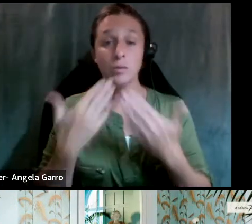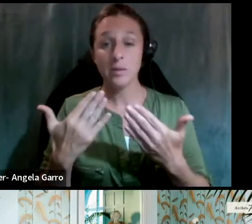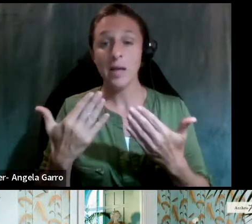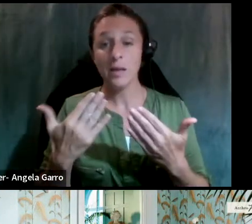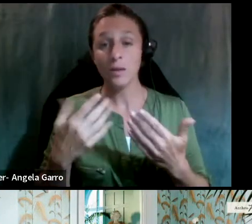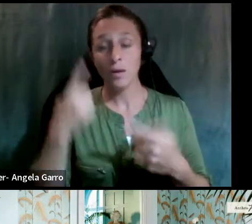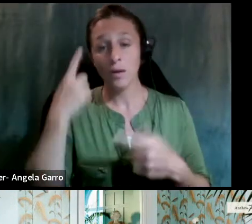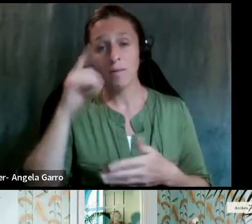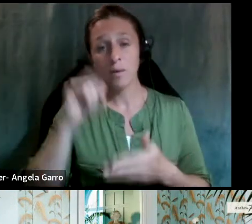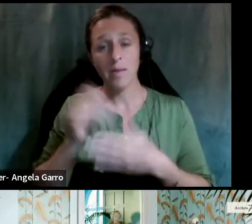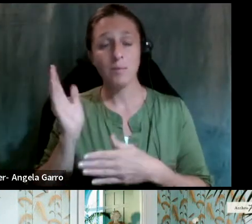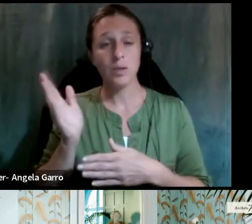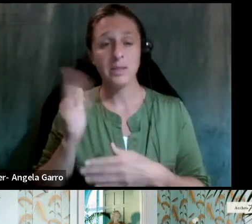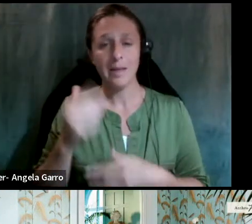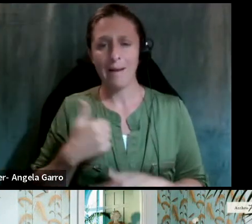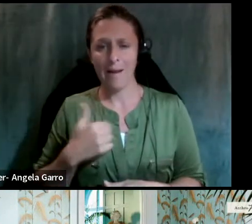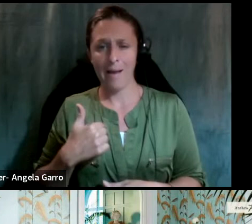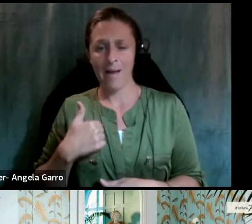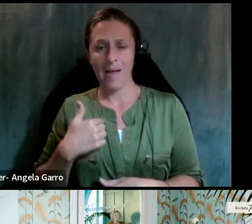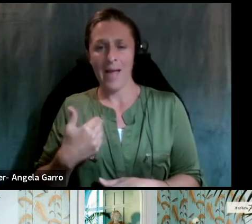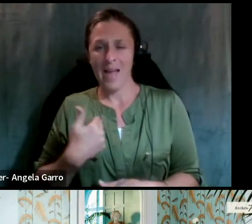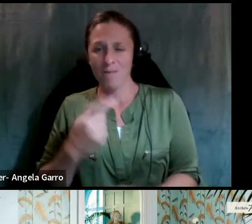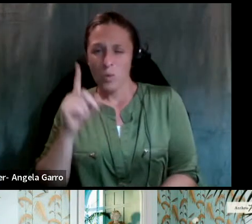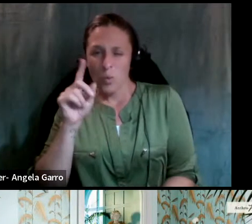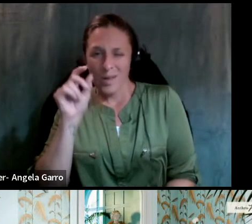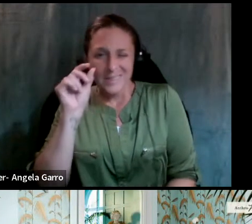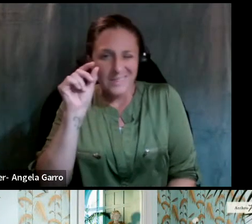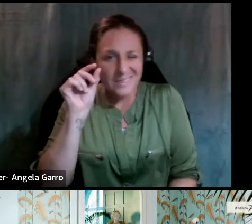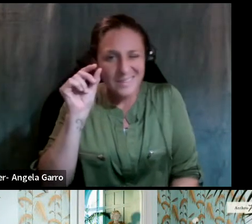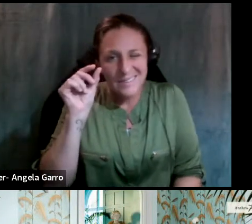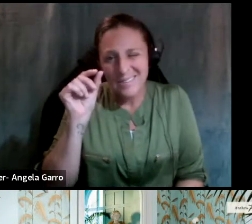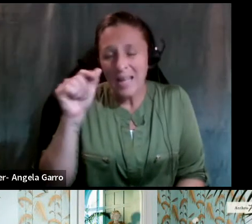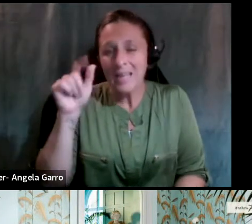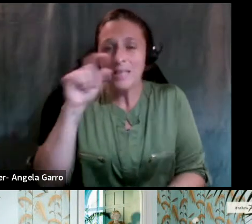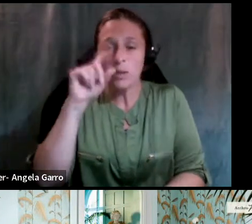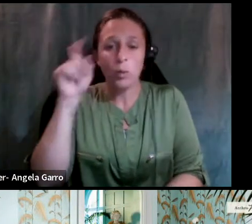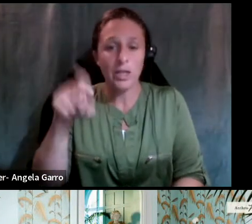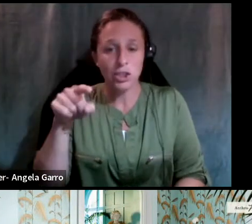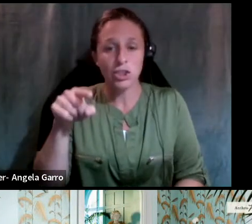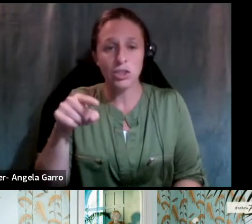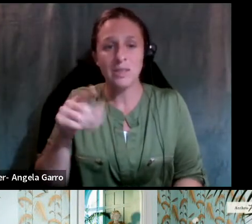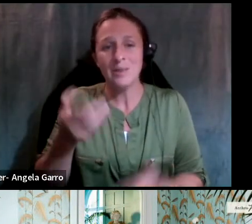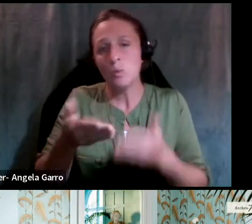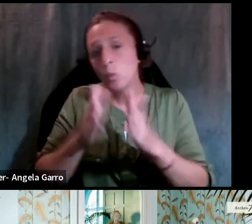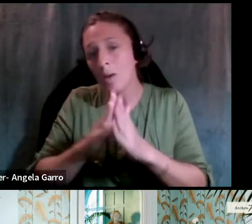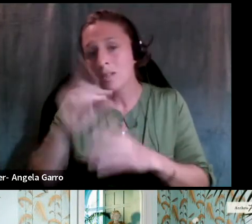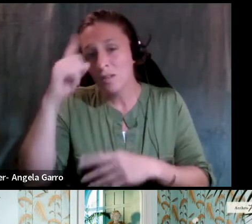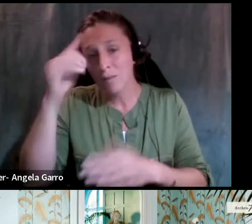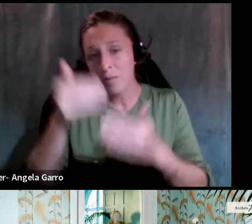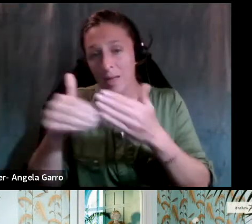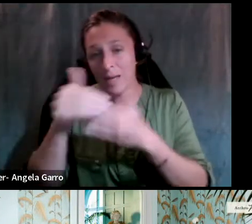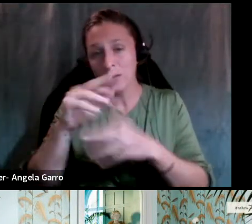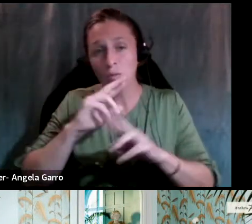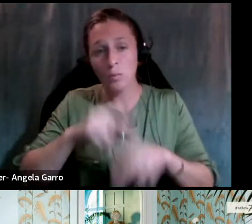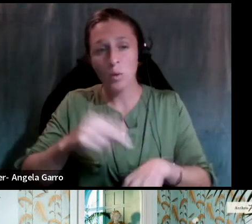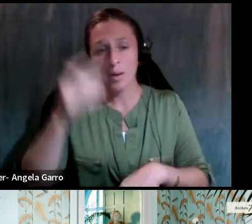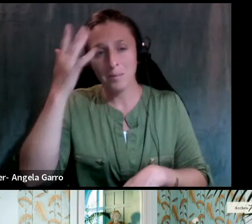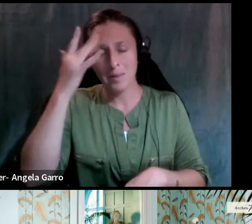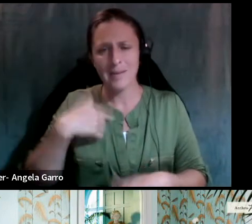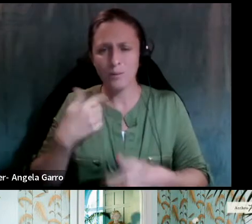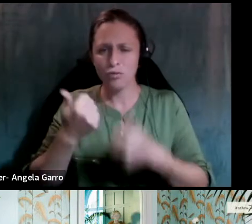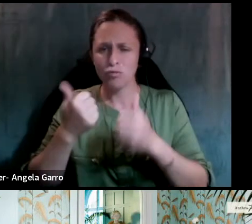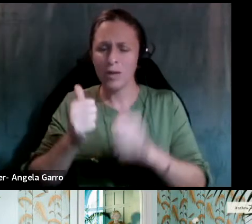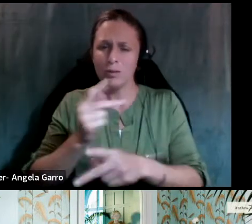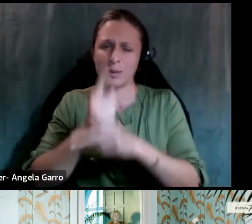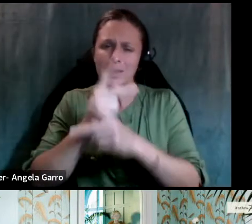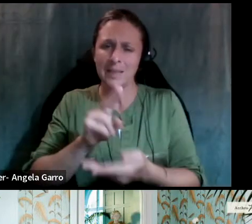for the presentation. I have one teeny tiny question or request for the next report, because I was trying to keep notes.